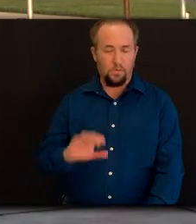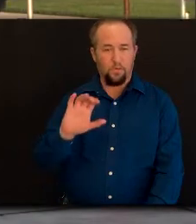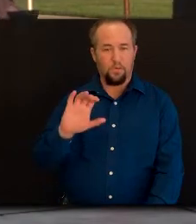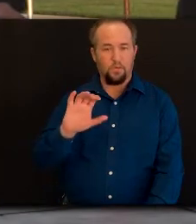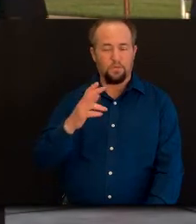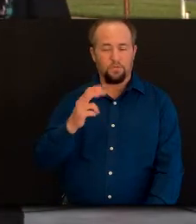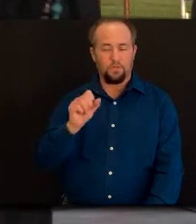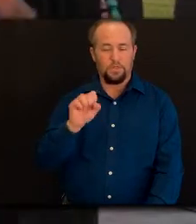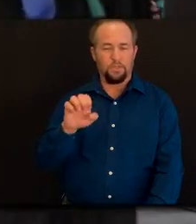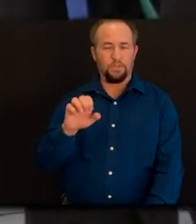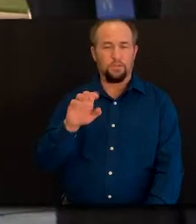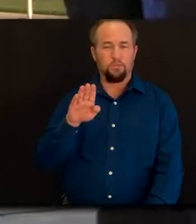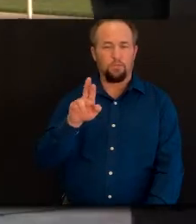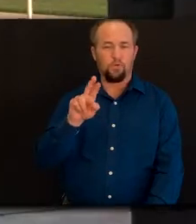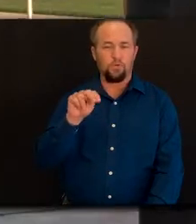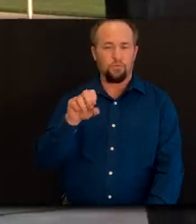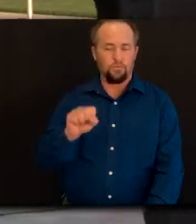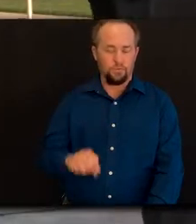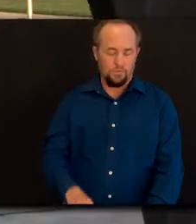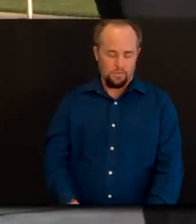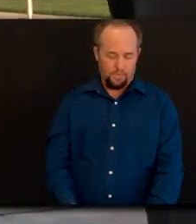Chase Michael Burns.